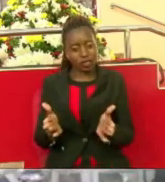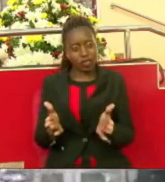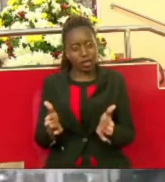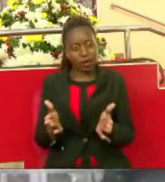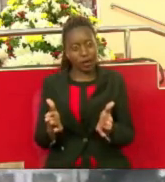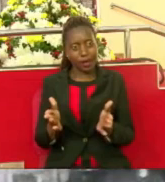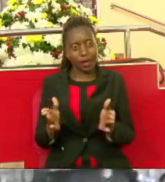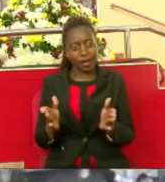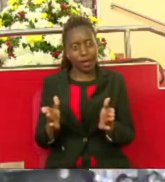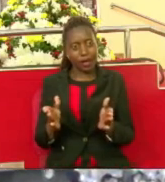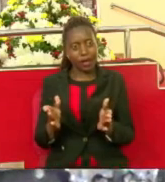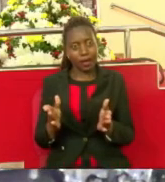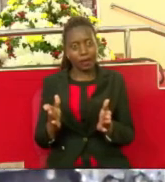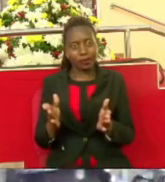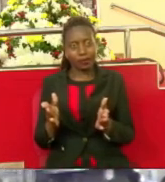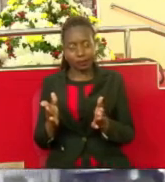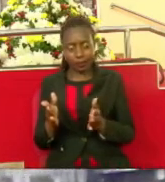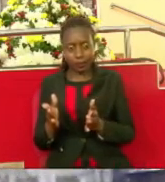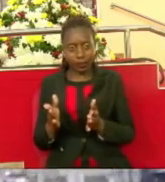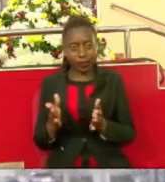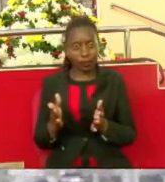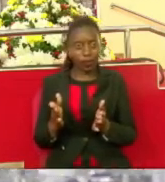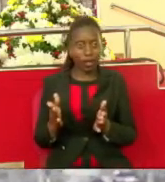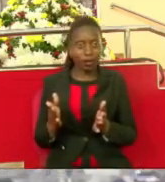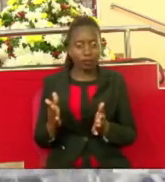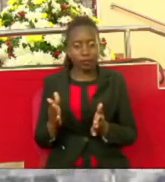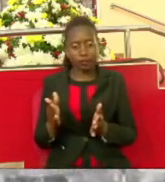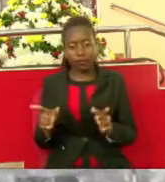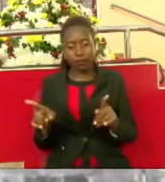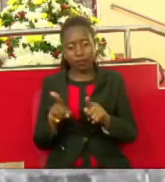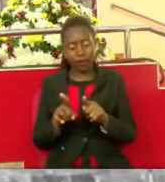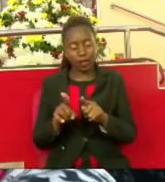in the school that yesterday was referred to, it was like a polling station.